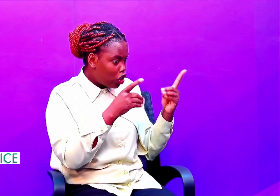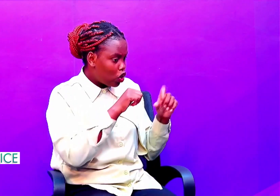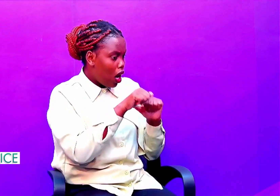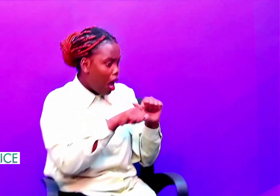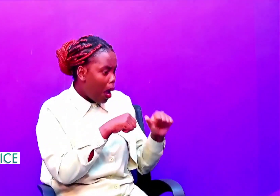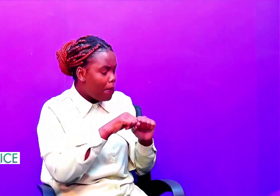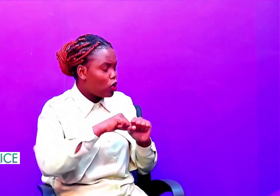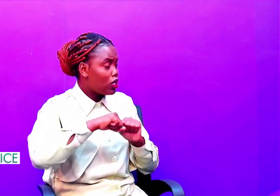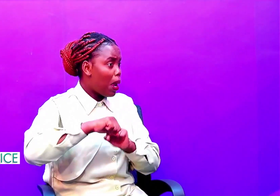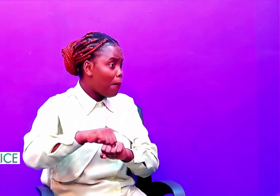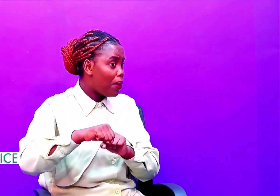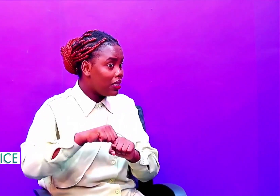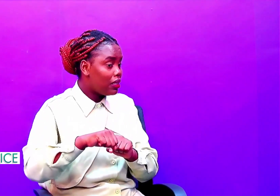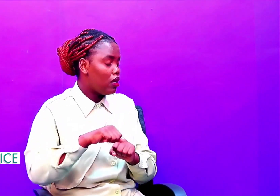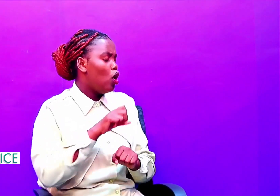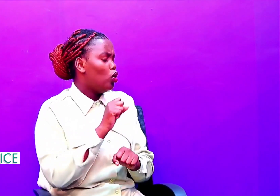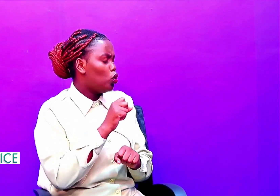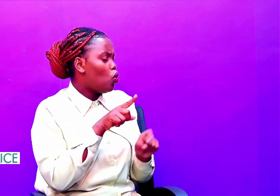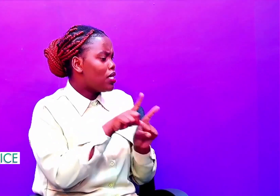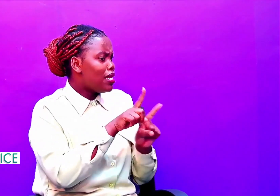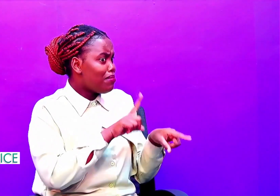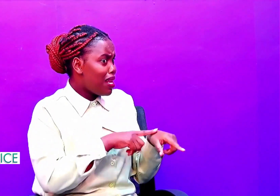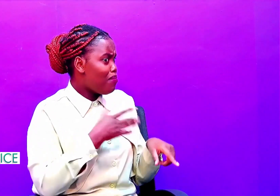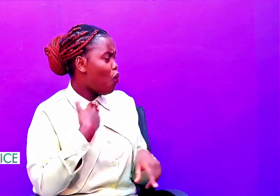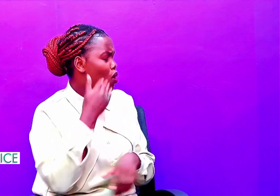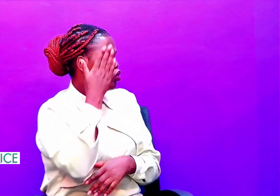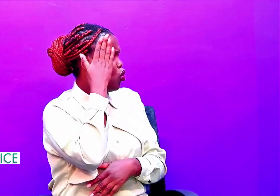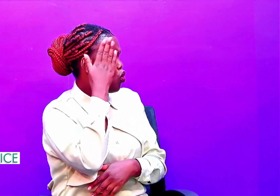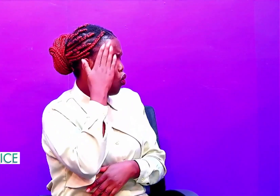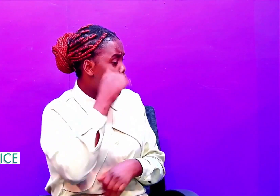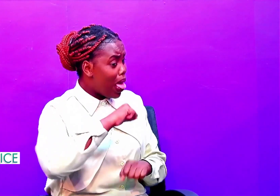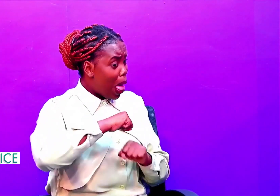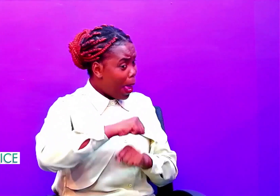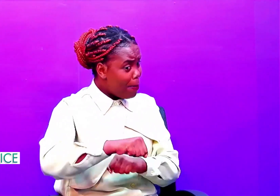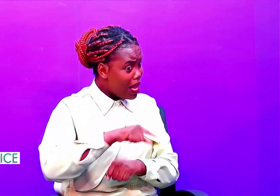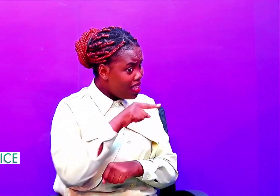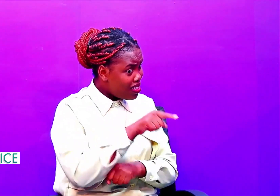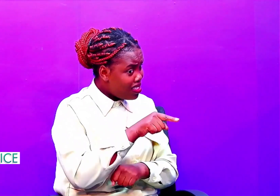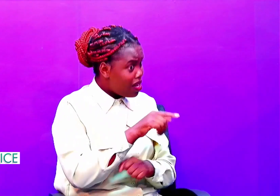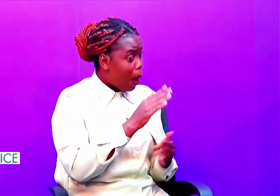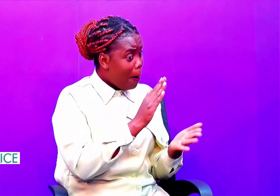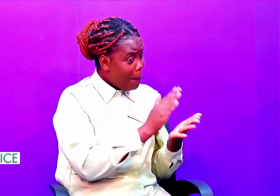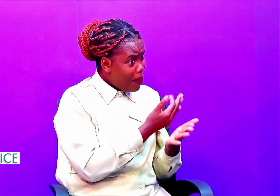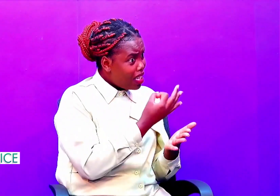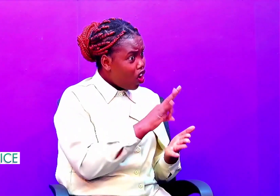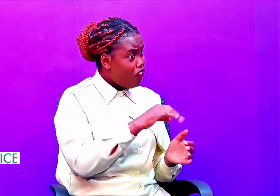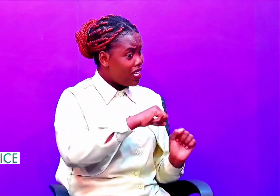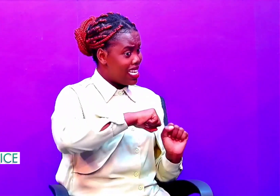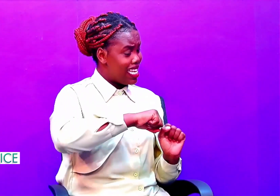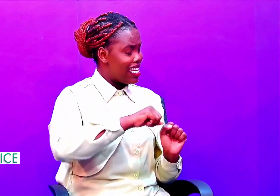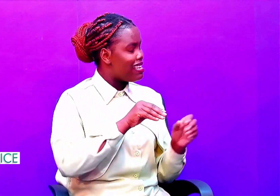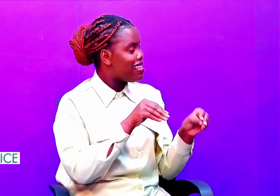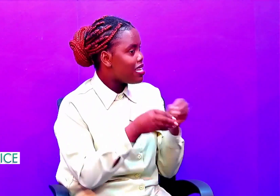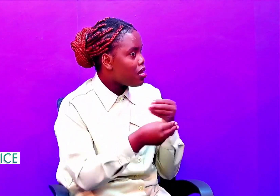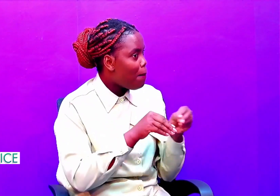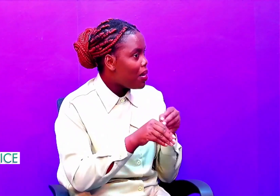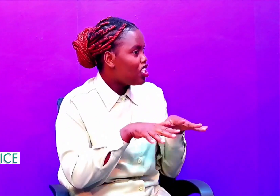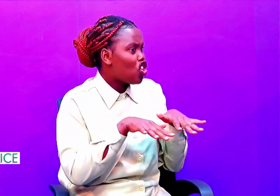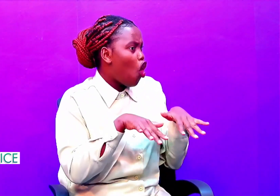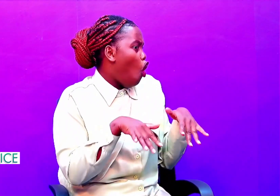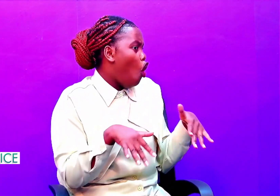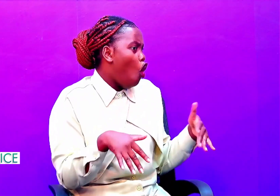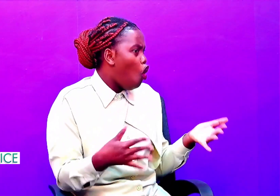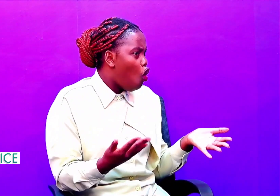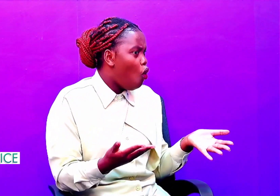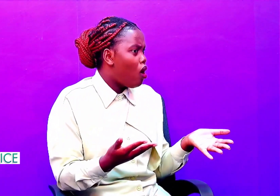with, epilepsy? And was there any participation involved for persons with epilepsy? And